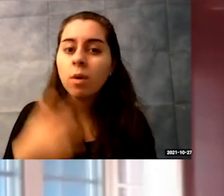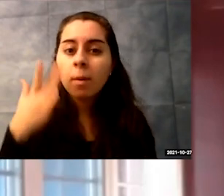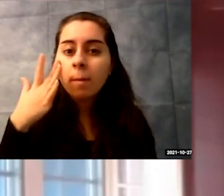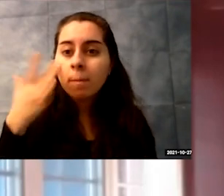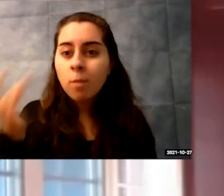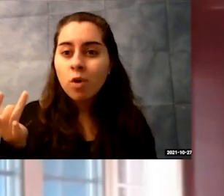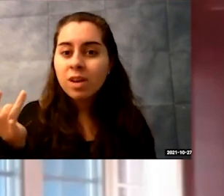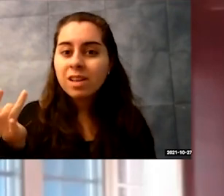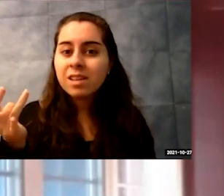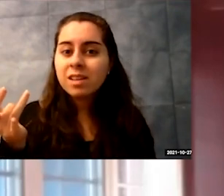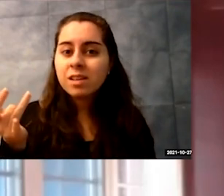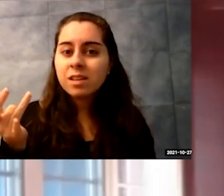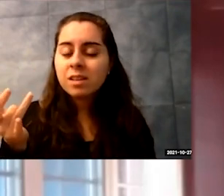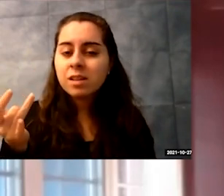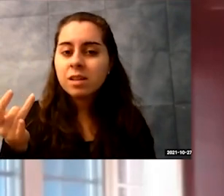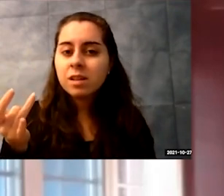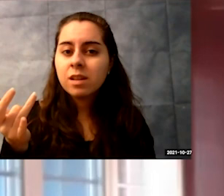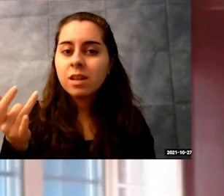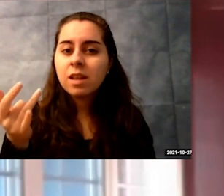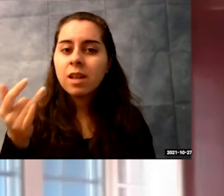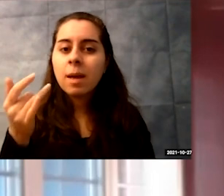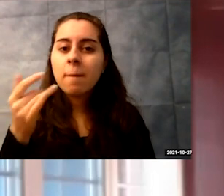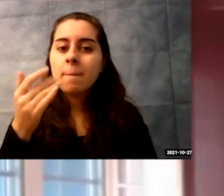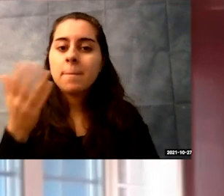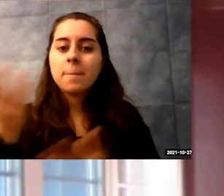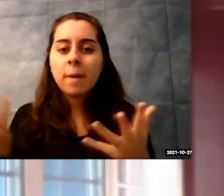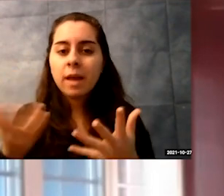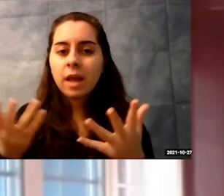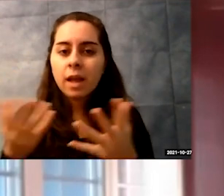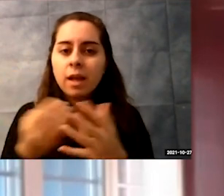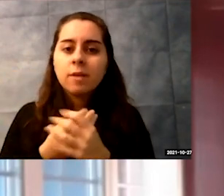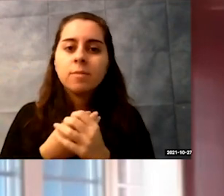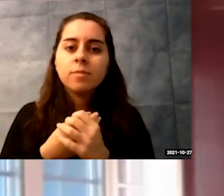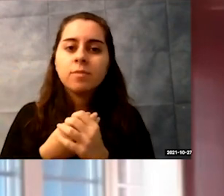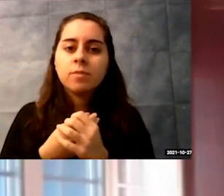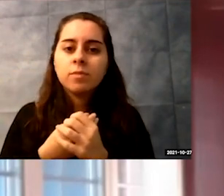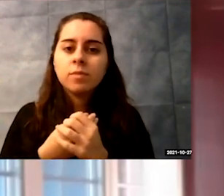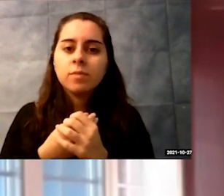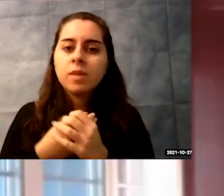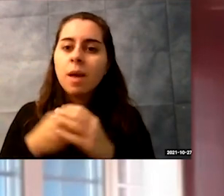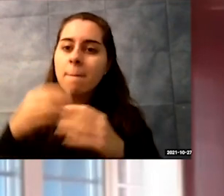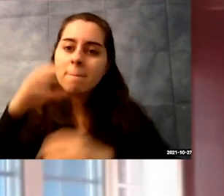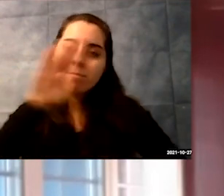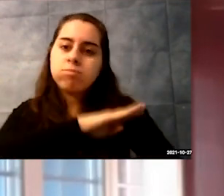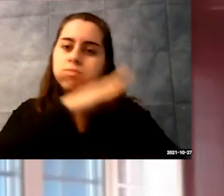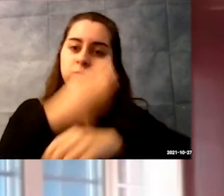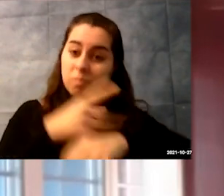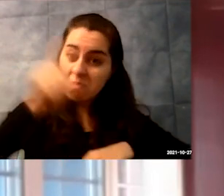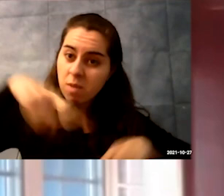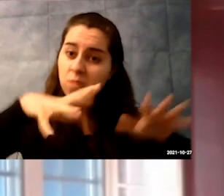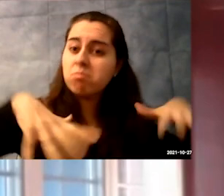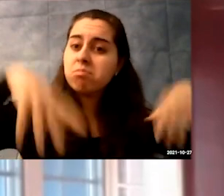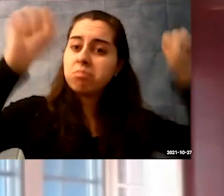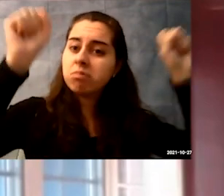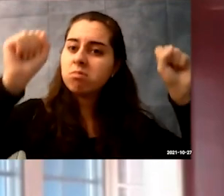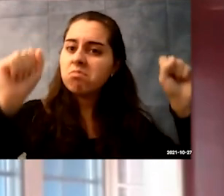great powers no longer need to directly occupy a country to control it. They have all kinds